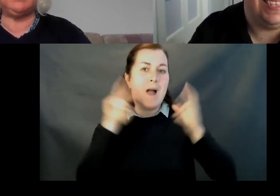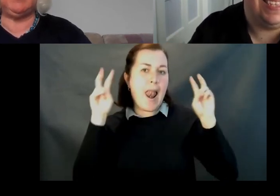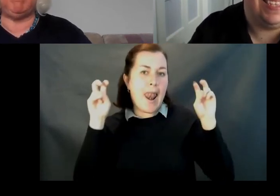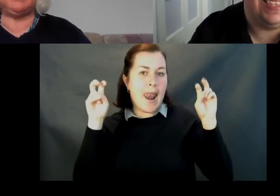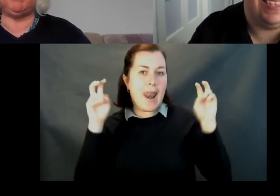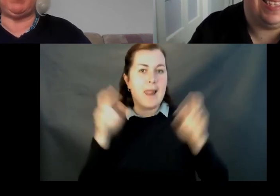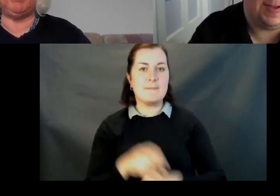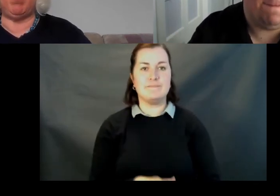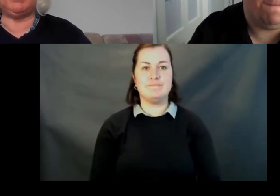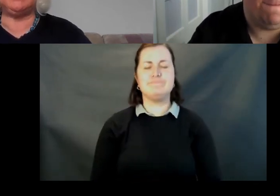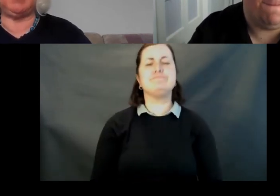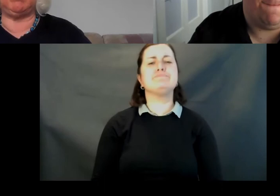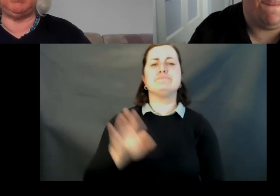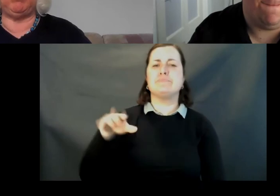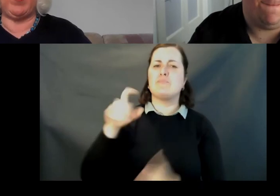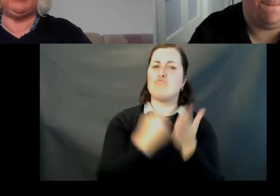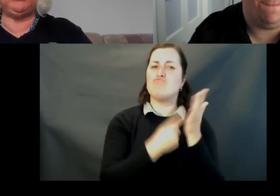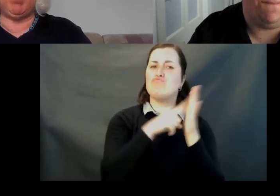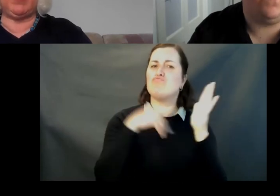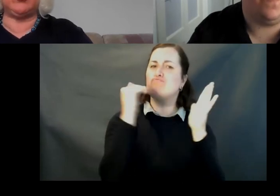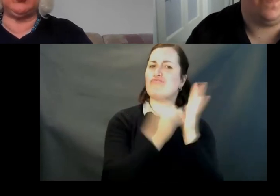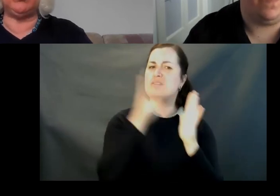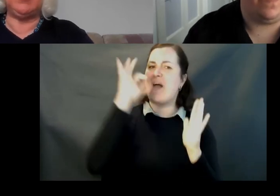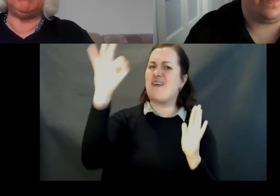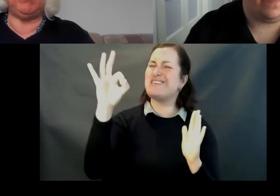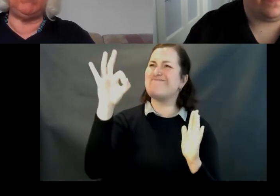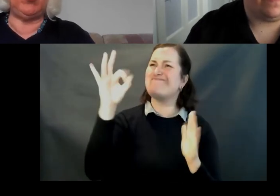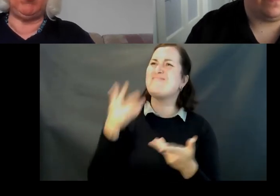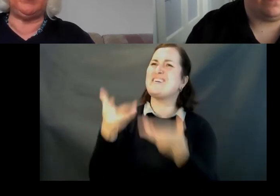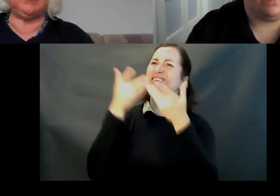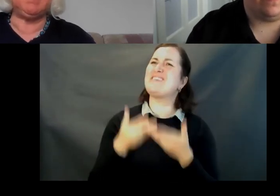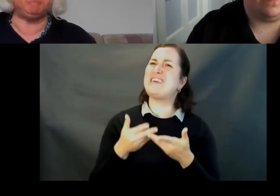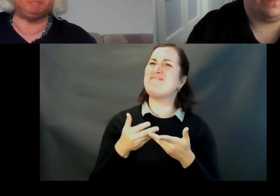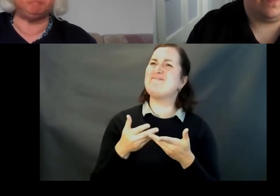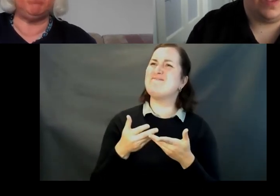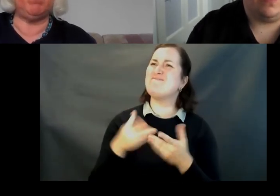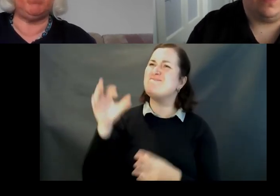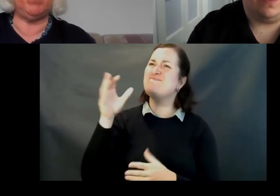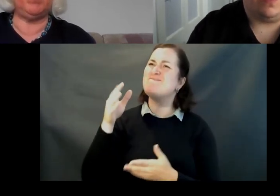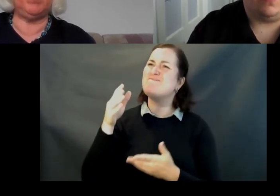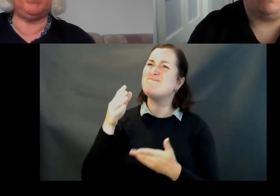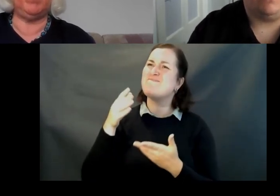Can you give us any advice about the marketing, where you would market to for your audience?